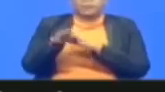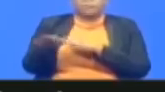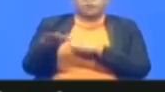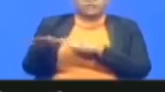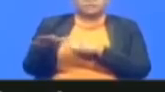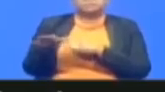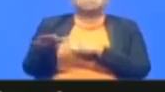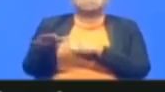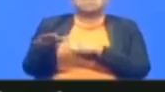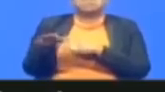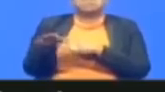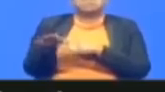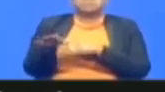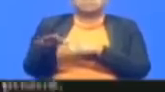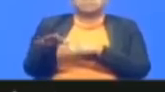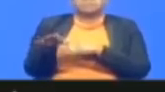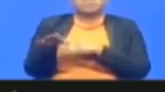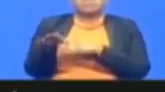know,